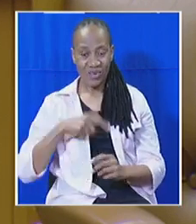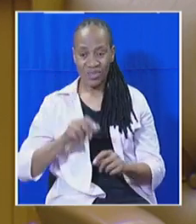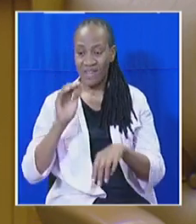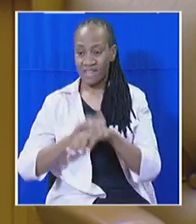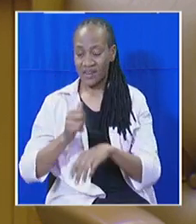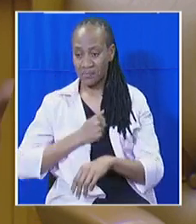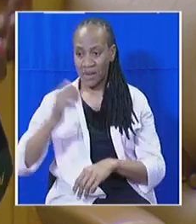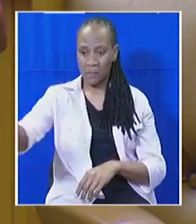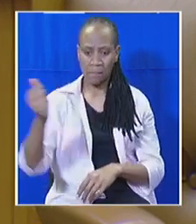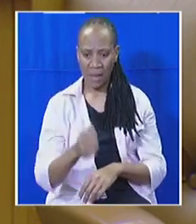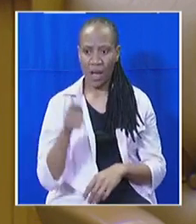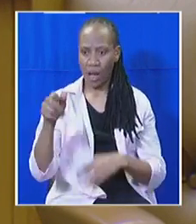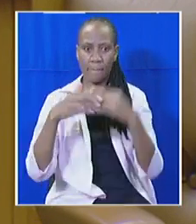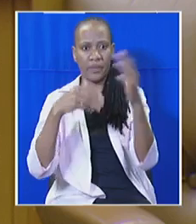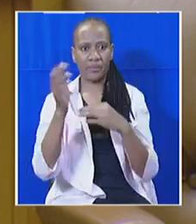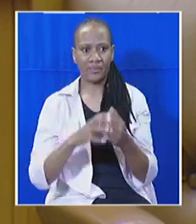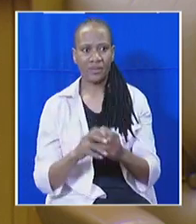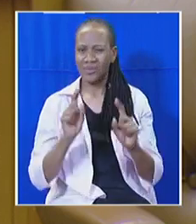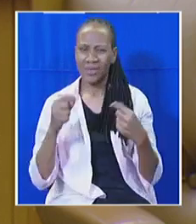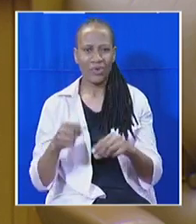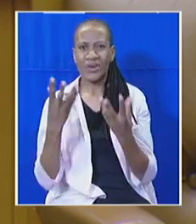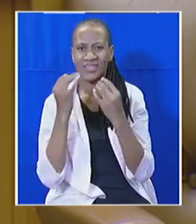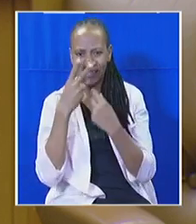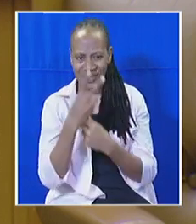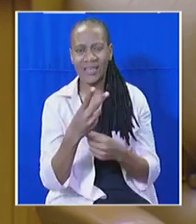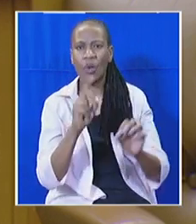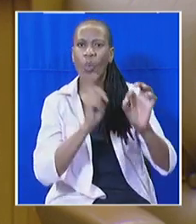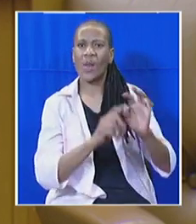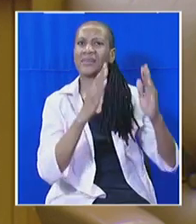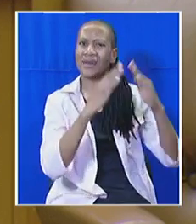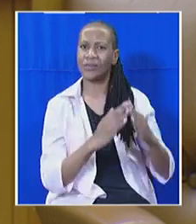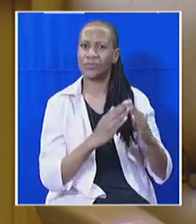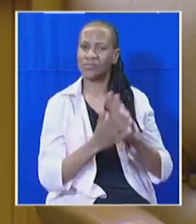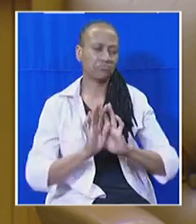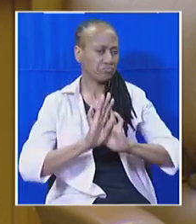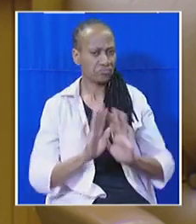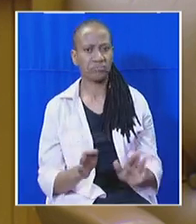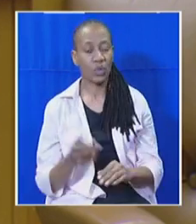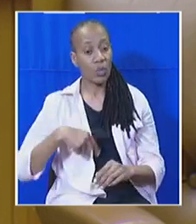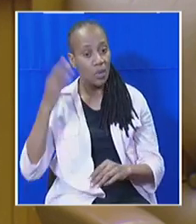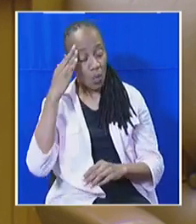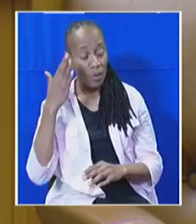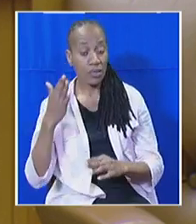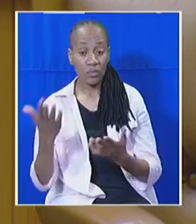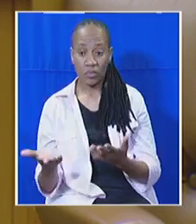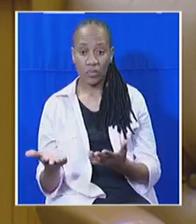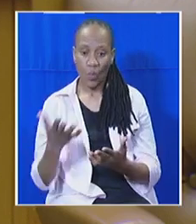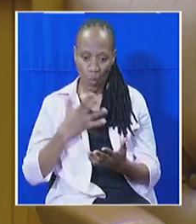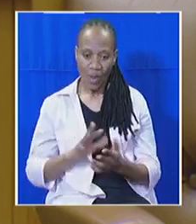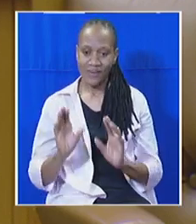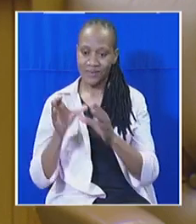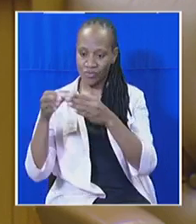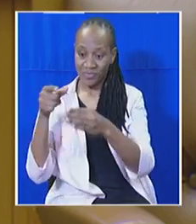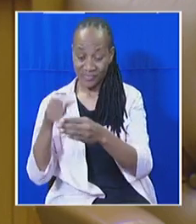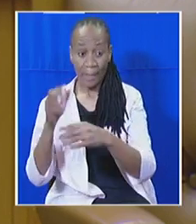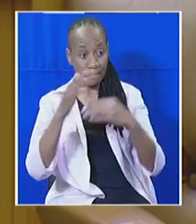build houses. We take quality contractors who are giving us value for money, because